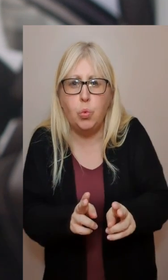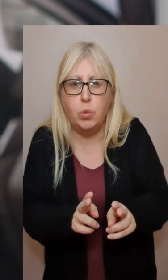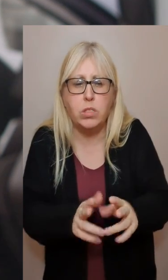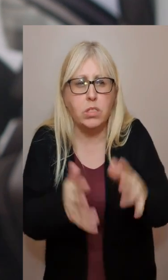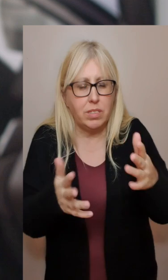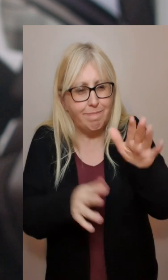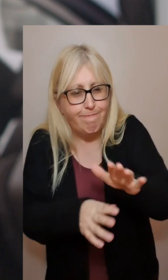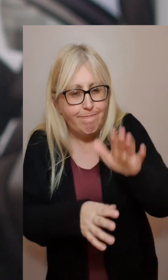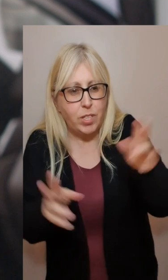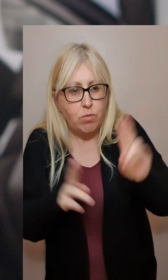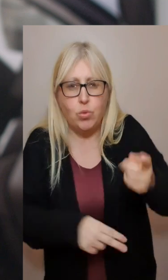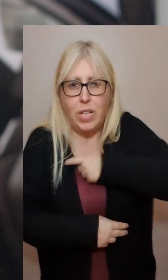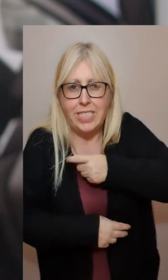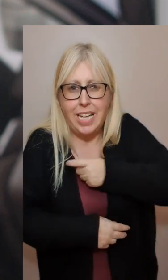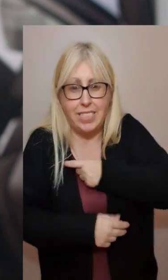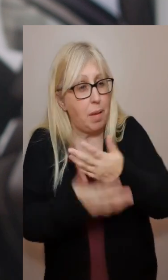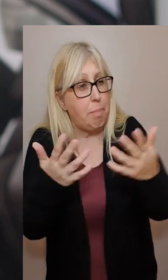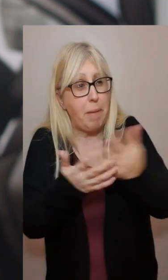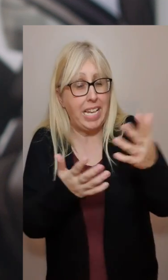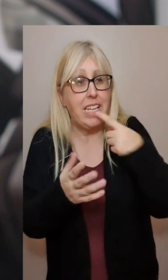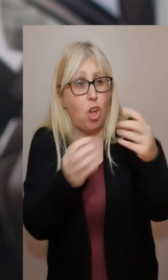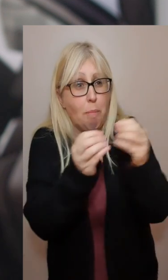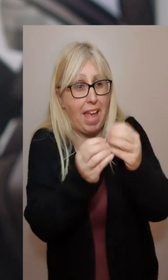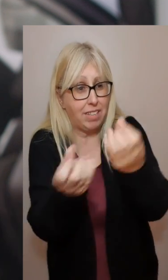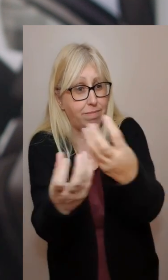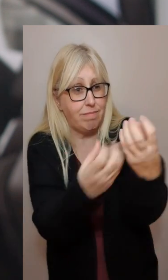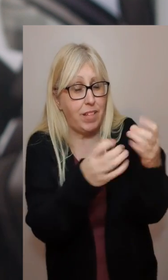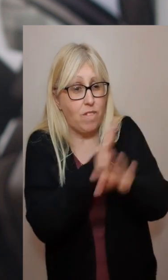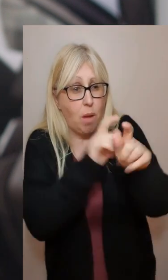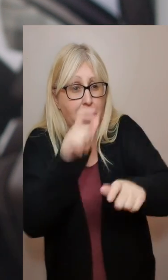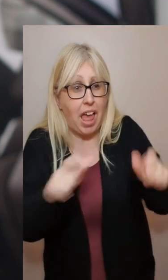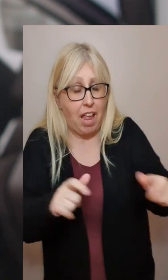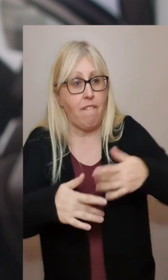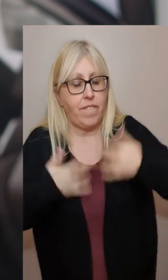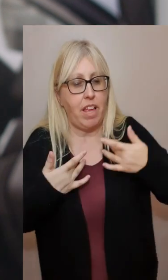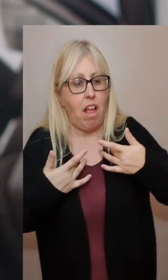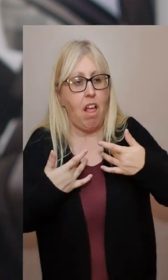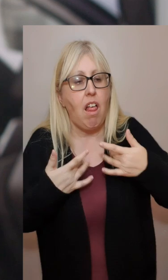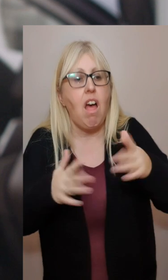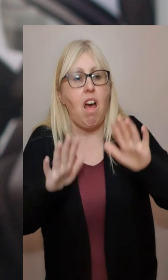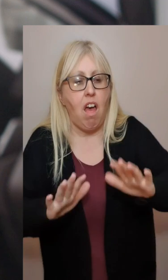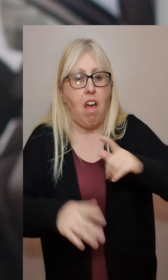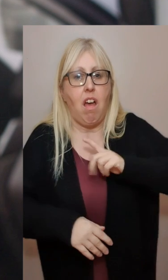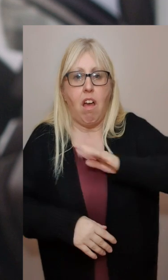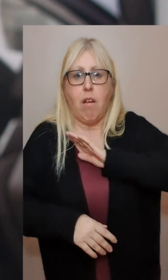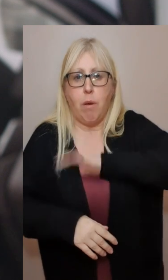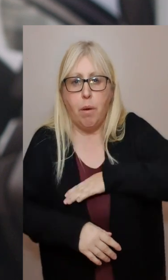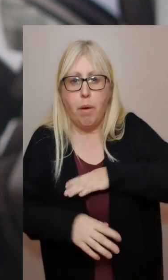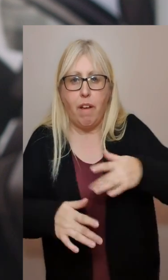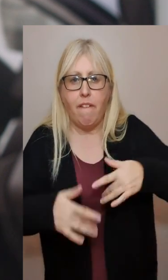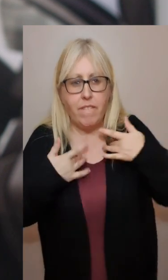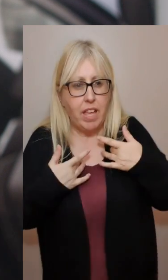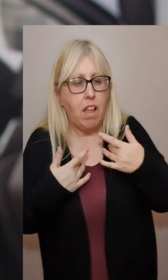at ease. We have many comments actually from clients who do say that they've been put at ease, and they've almost